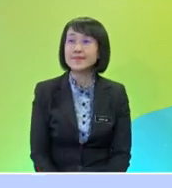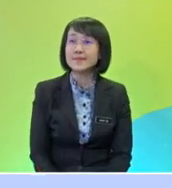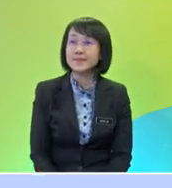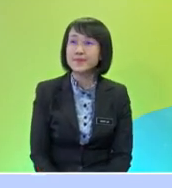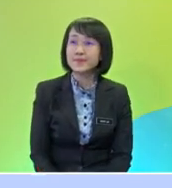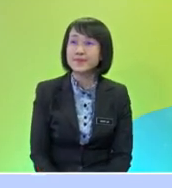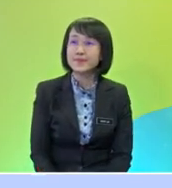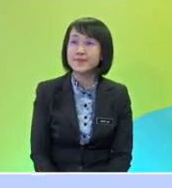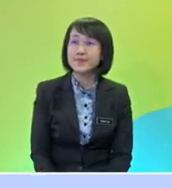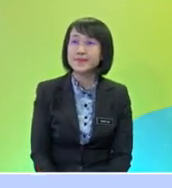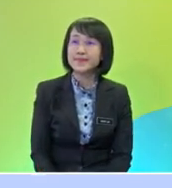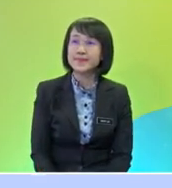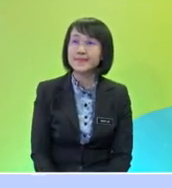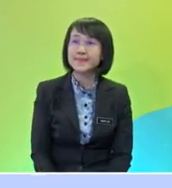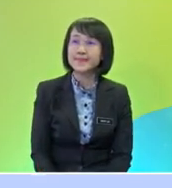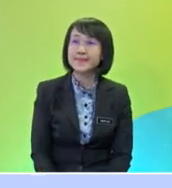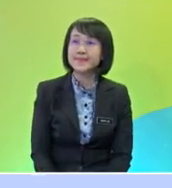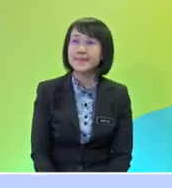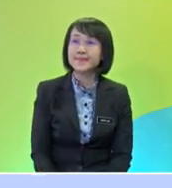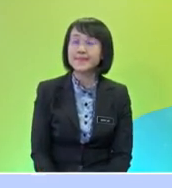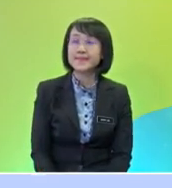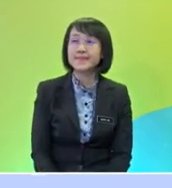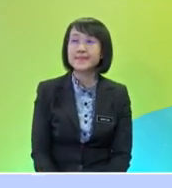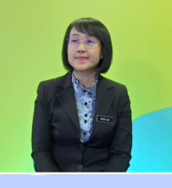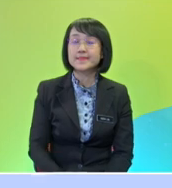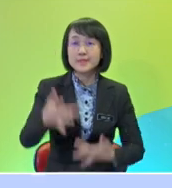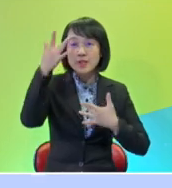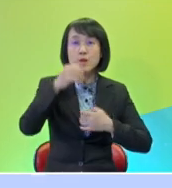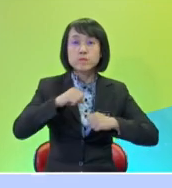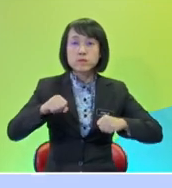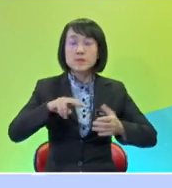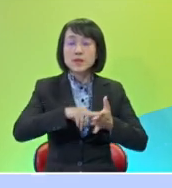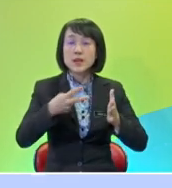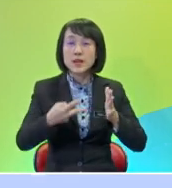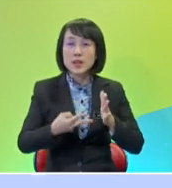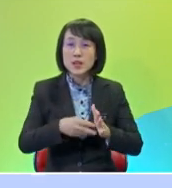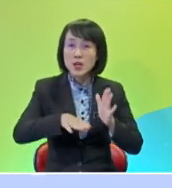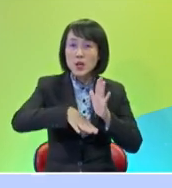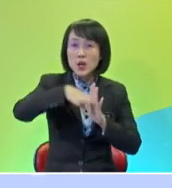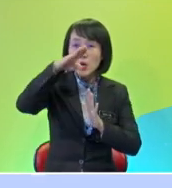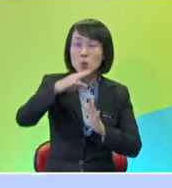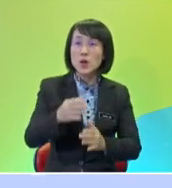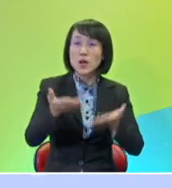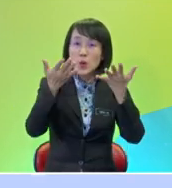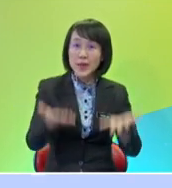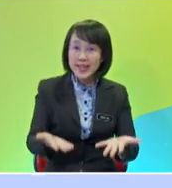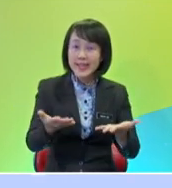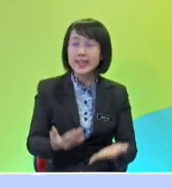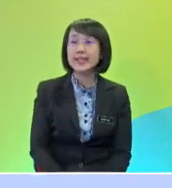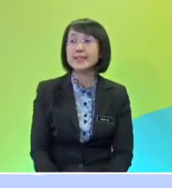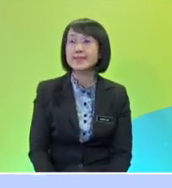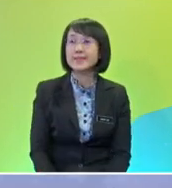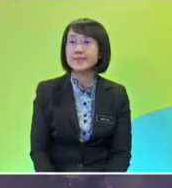I think obesity is referred as being overweight. Is being overweight. Mm-mm. Well